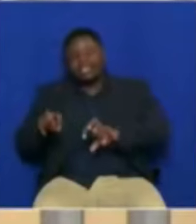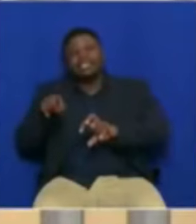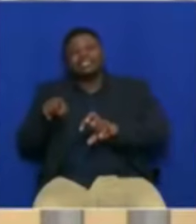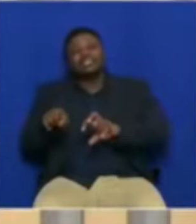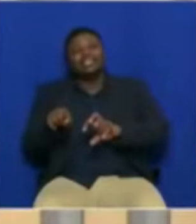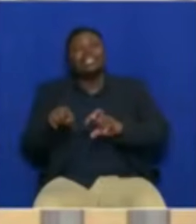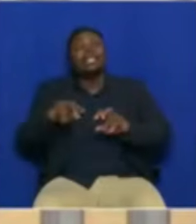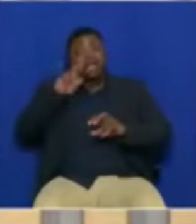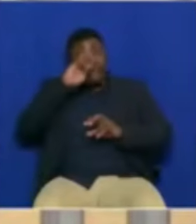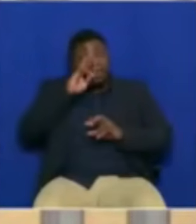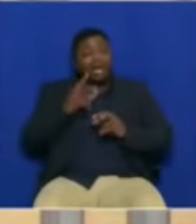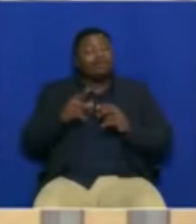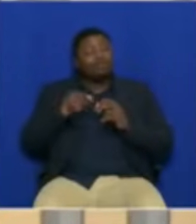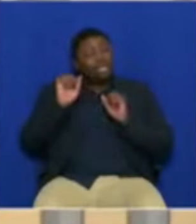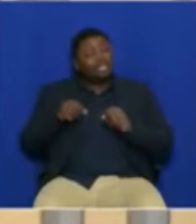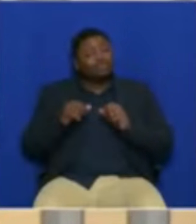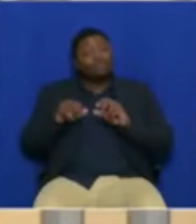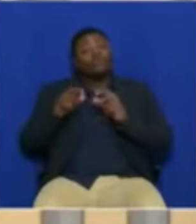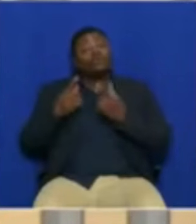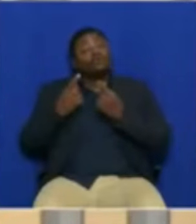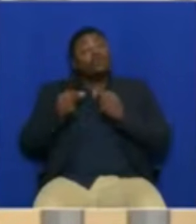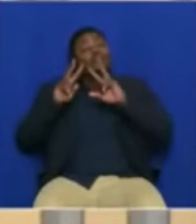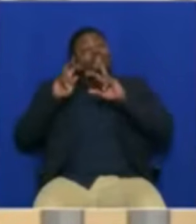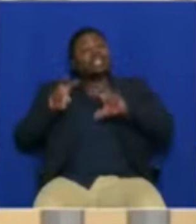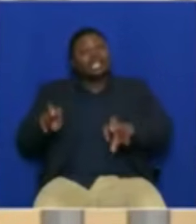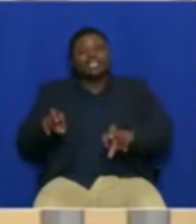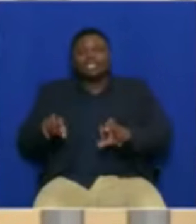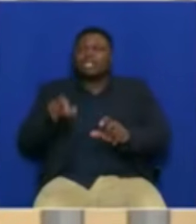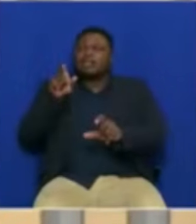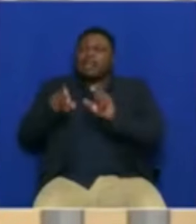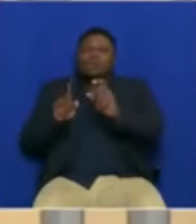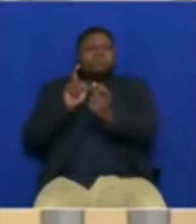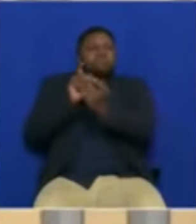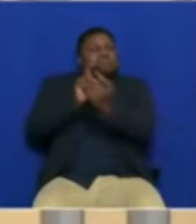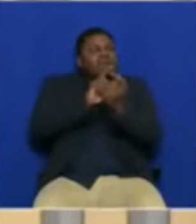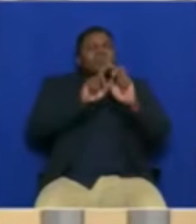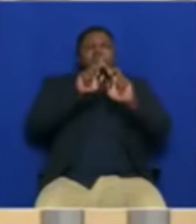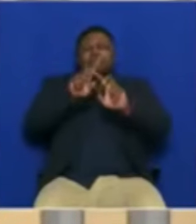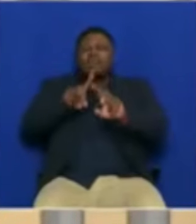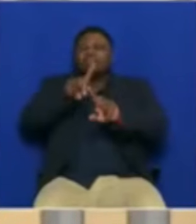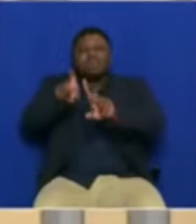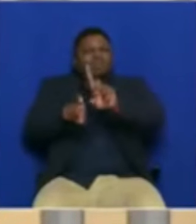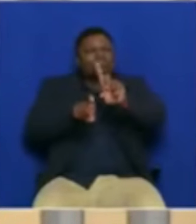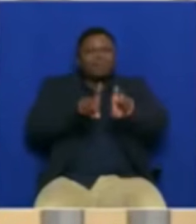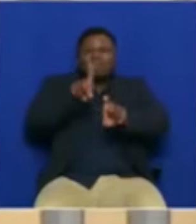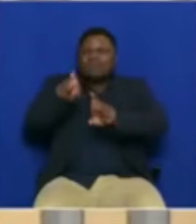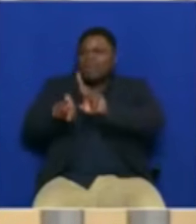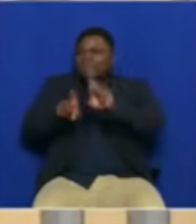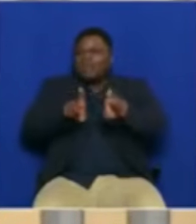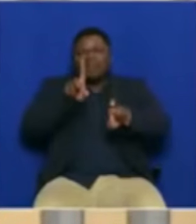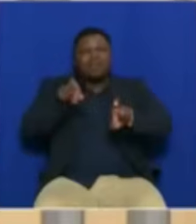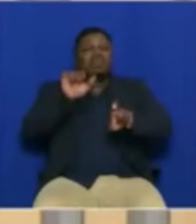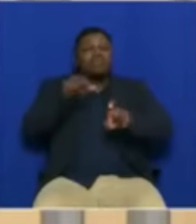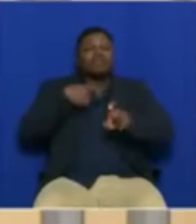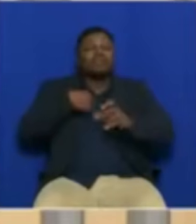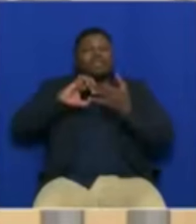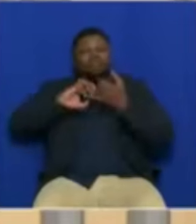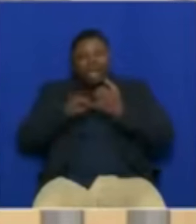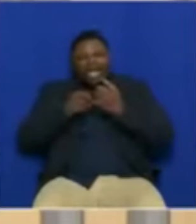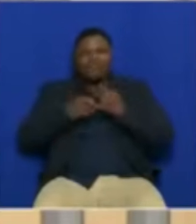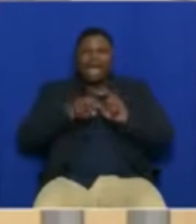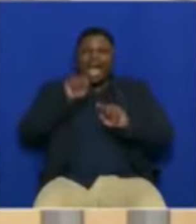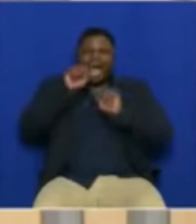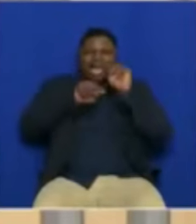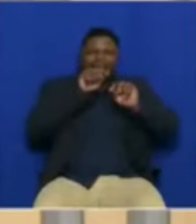you speak to lots of people, you're busy, you're trying to confirm allegations. And where you can find and you can confirm allegations,